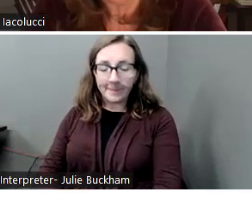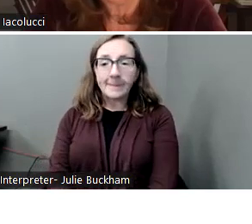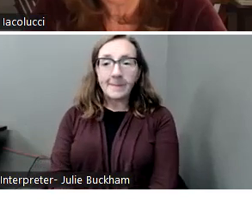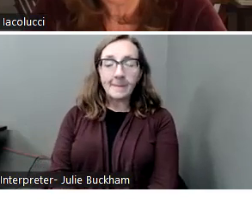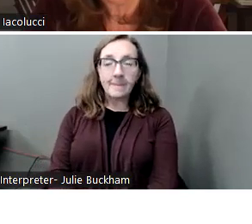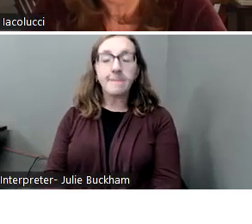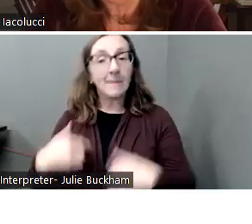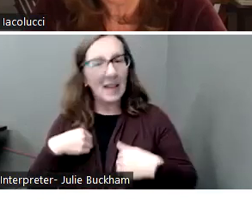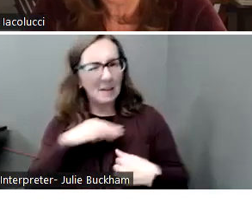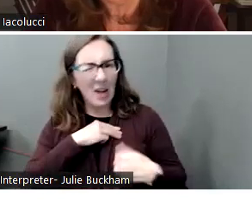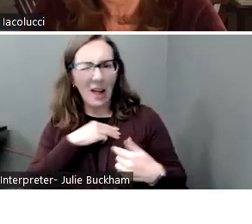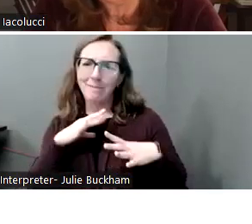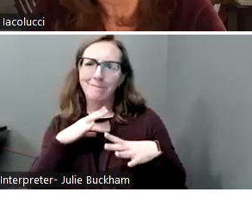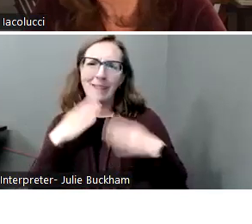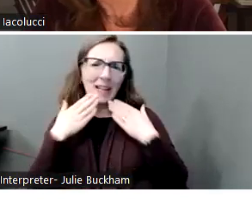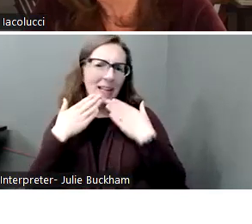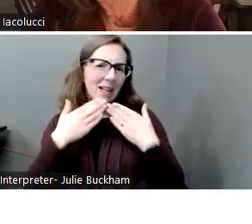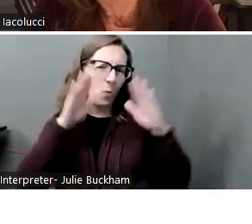This is Michelle. Wonderful.